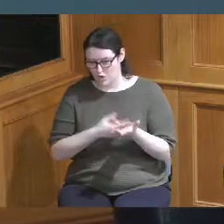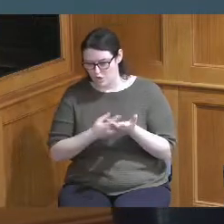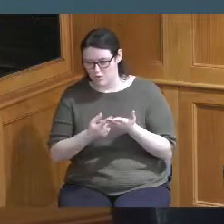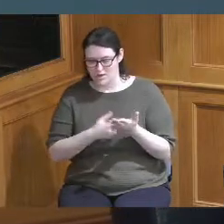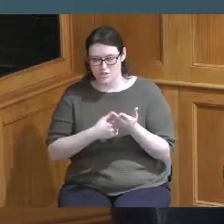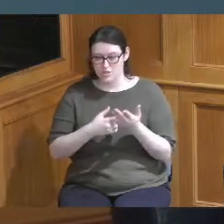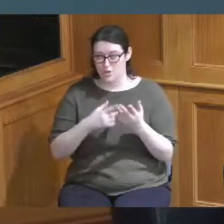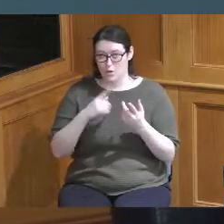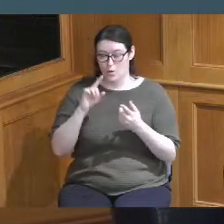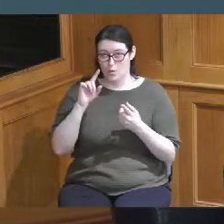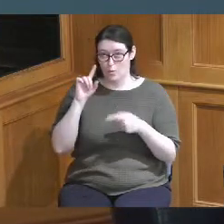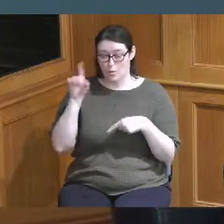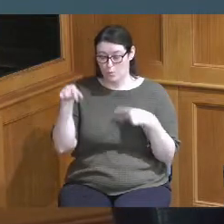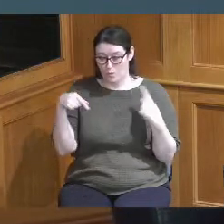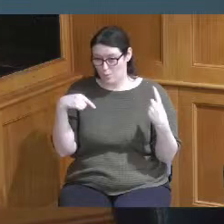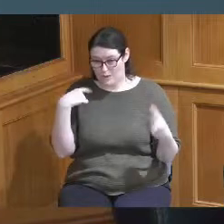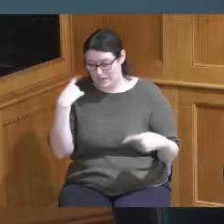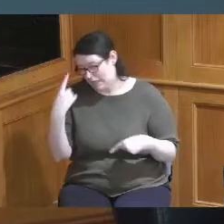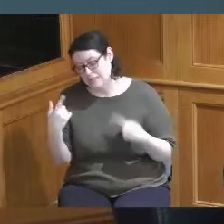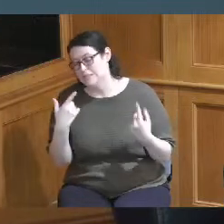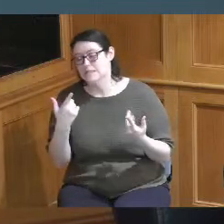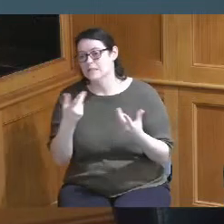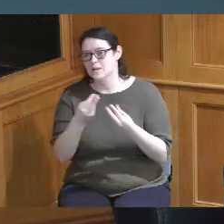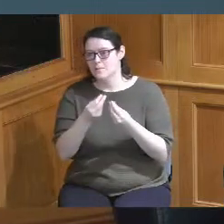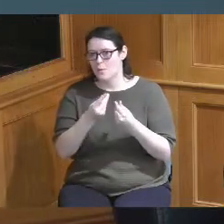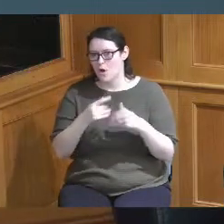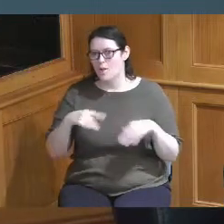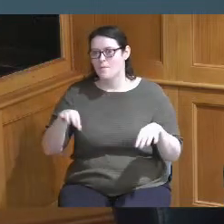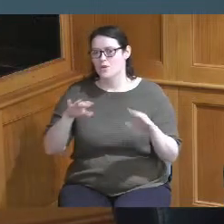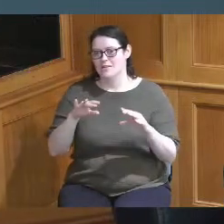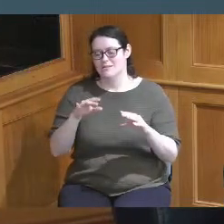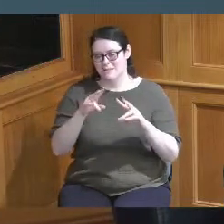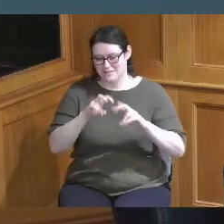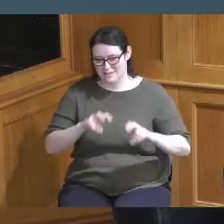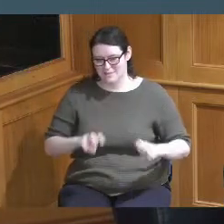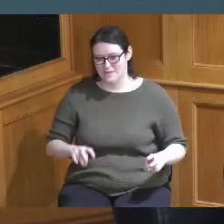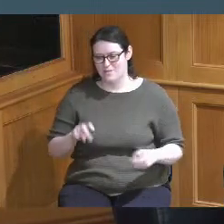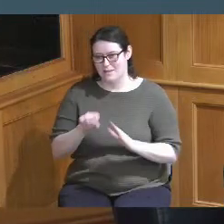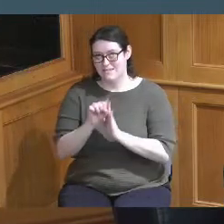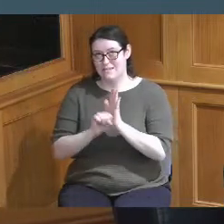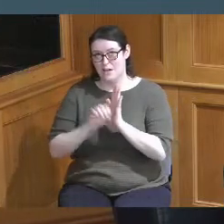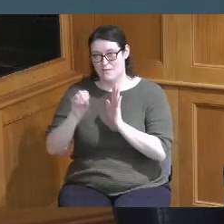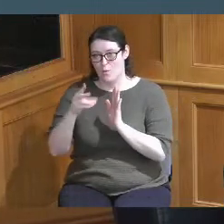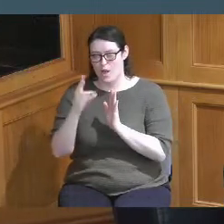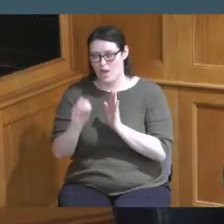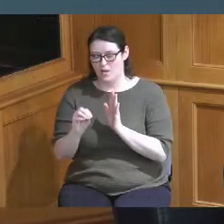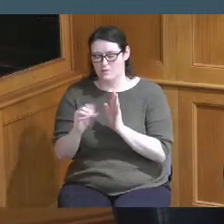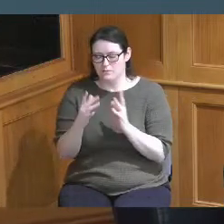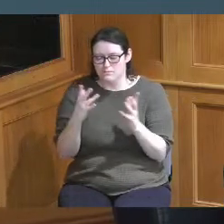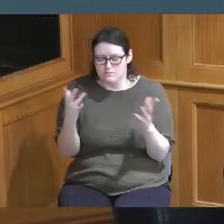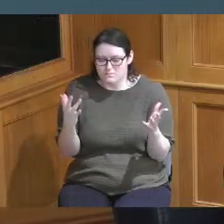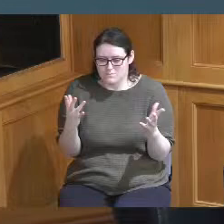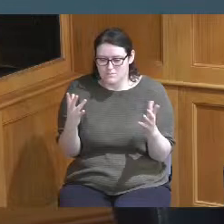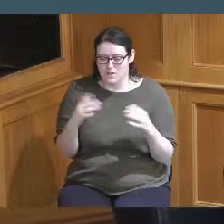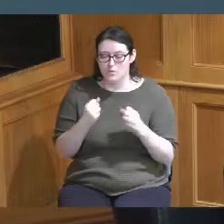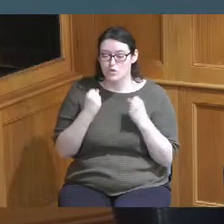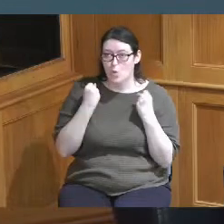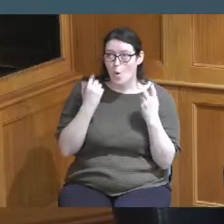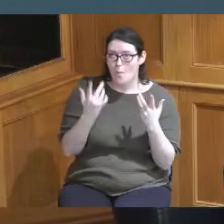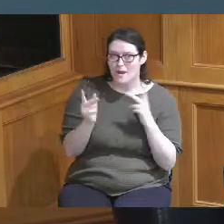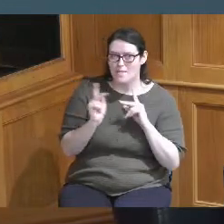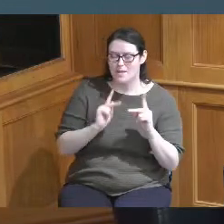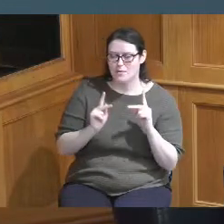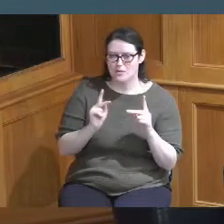outrageous, nonsensical property assessments done by the state of Ohio. There were so many horror stories